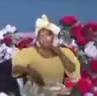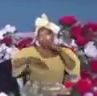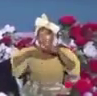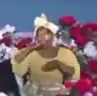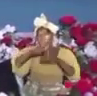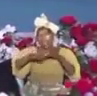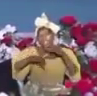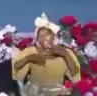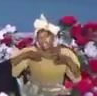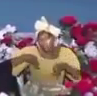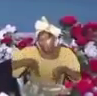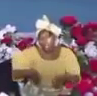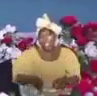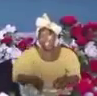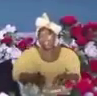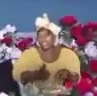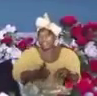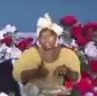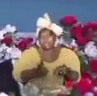your ways.